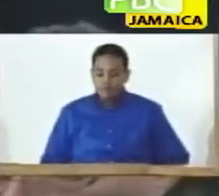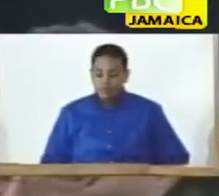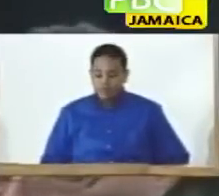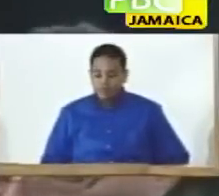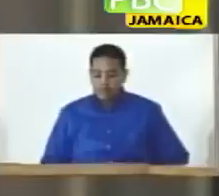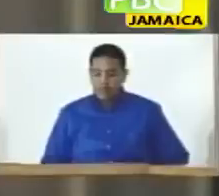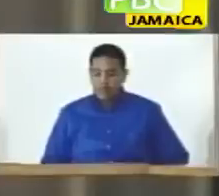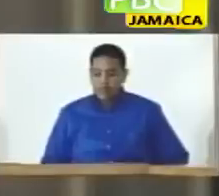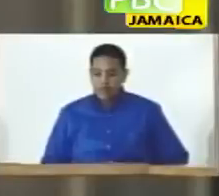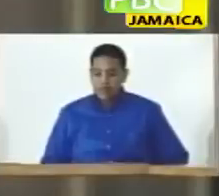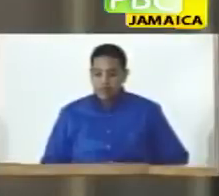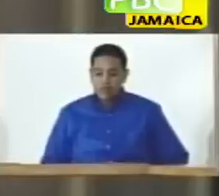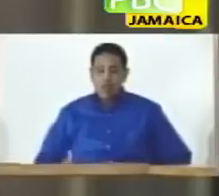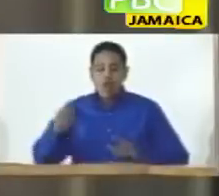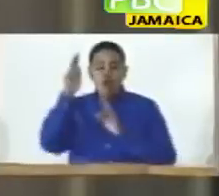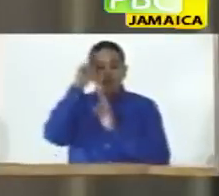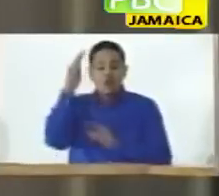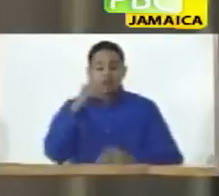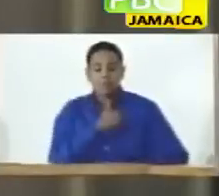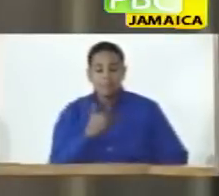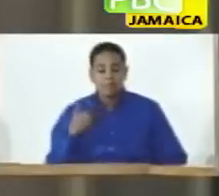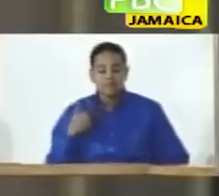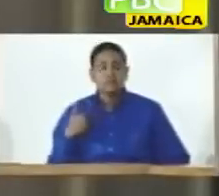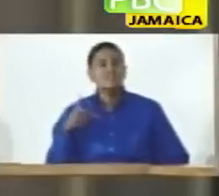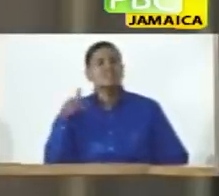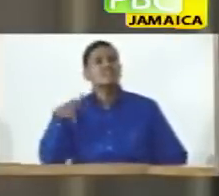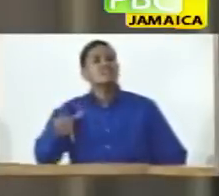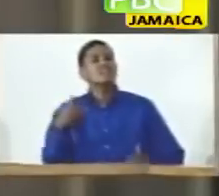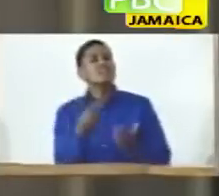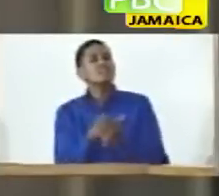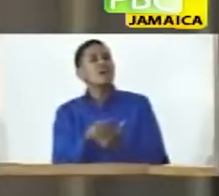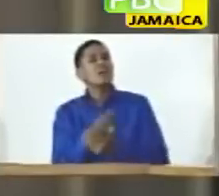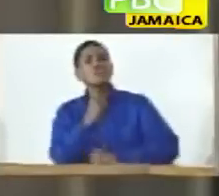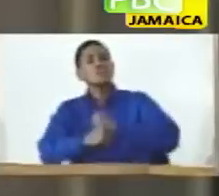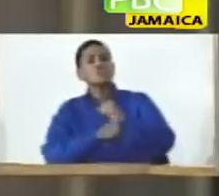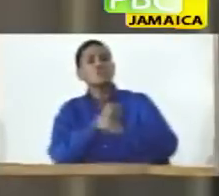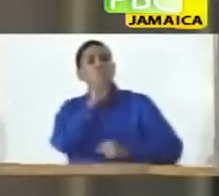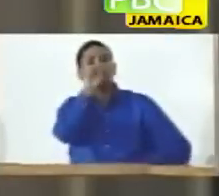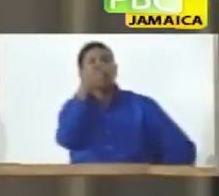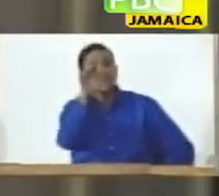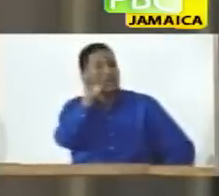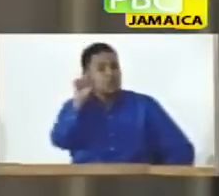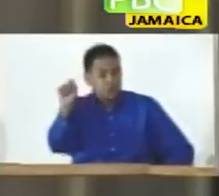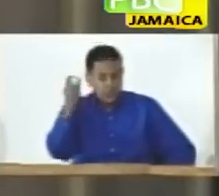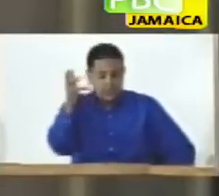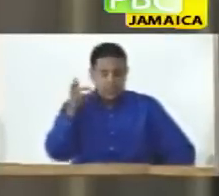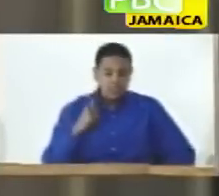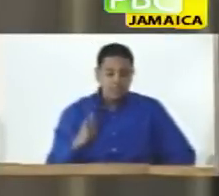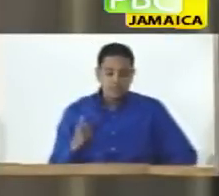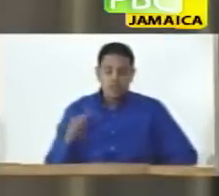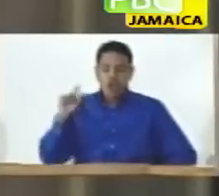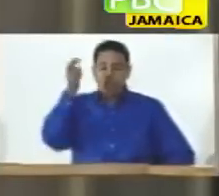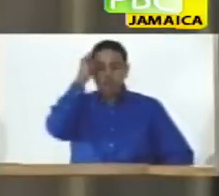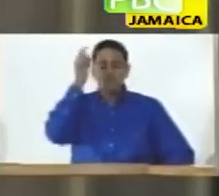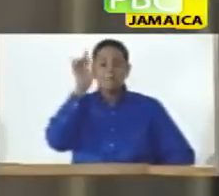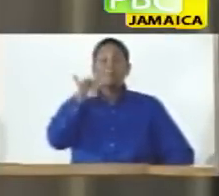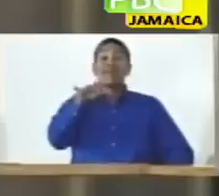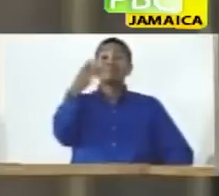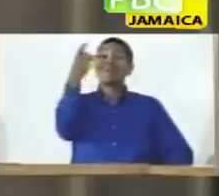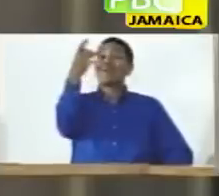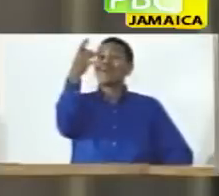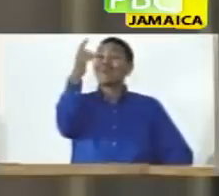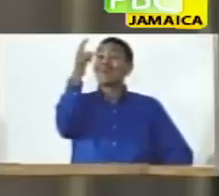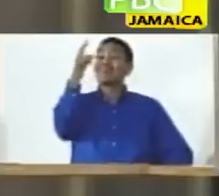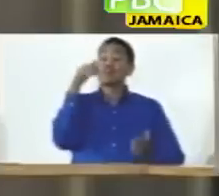Honorable members, for the financial year 2019-2020, the government placed